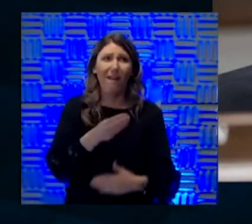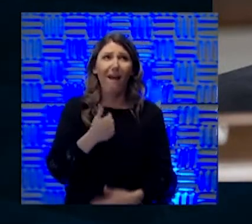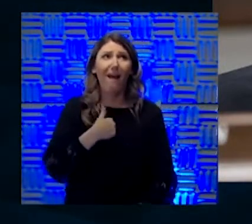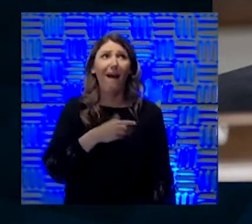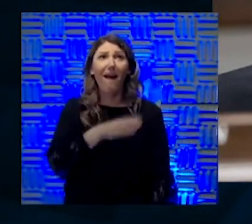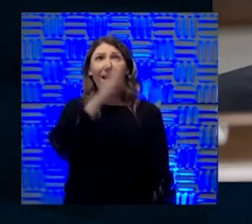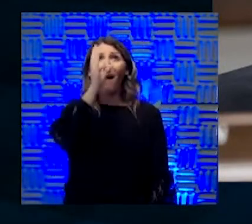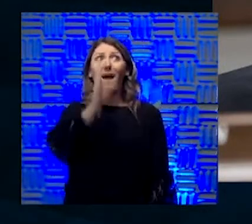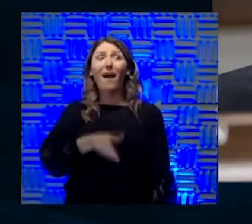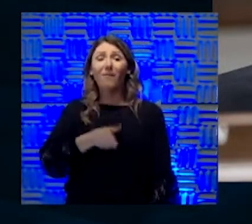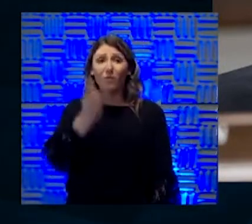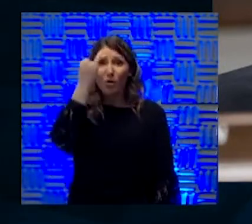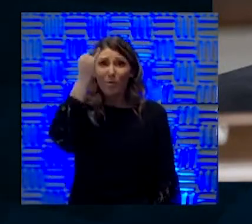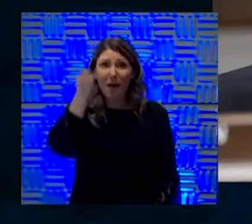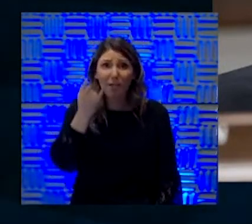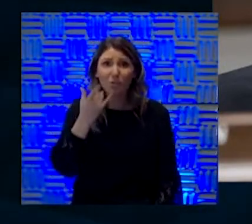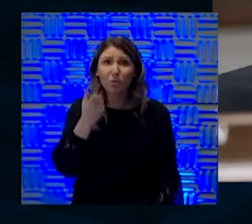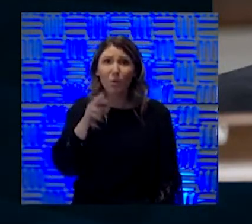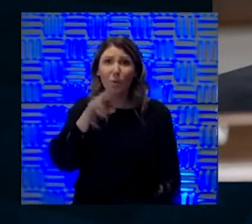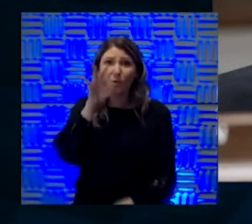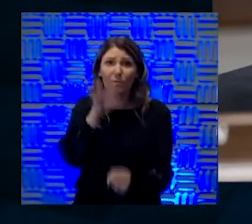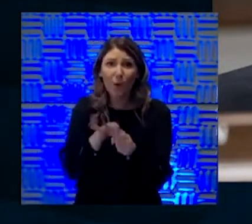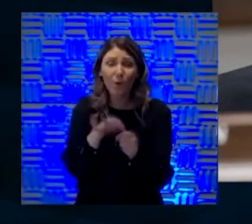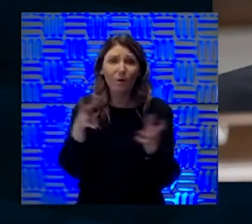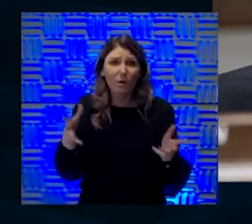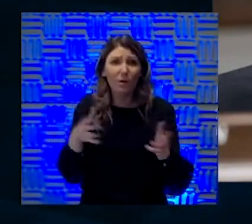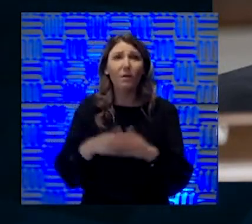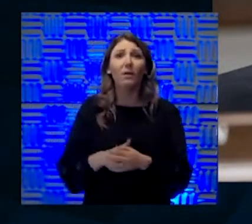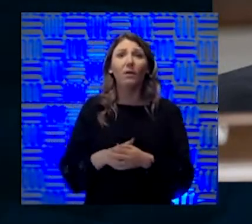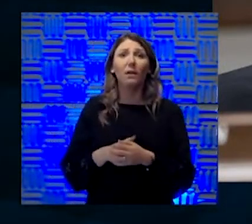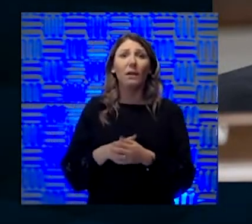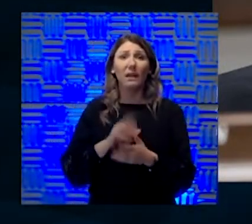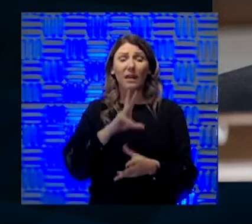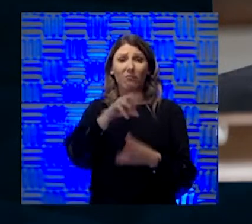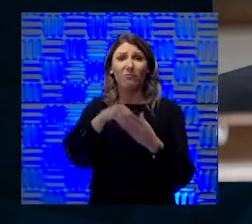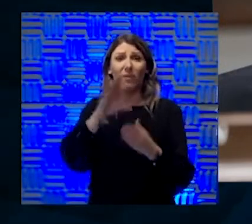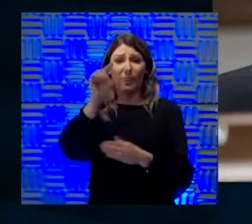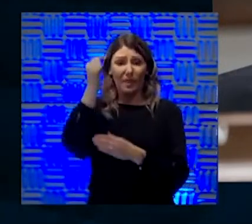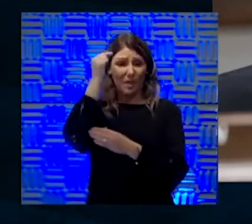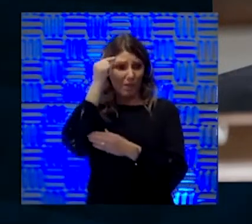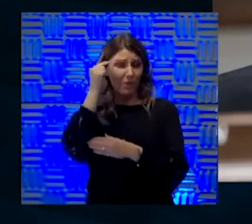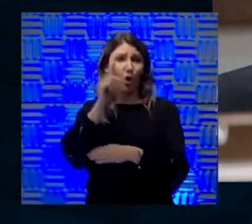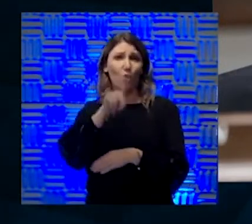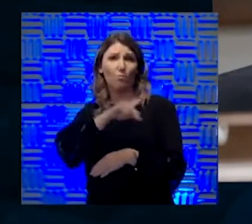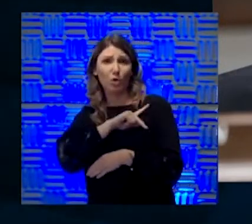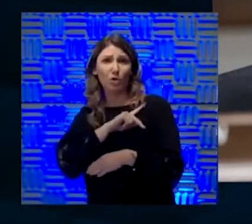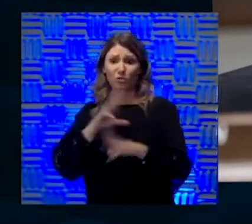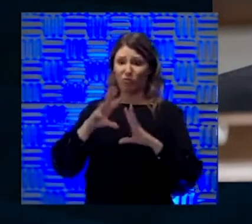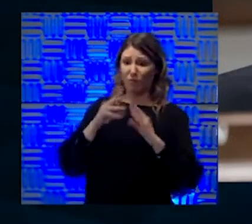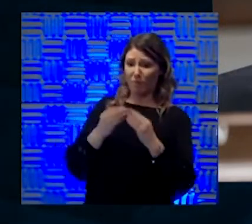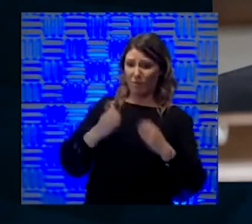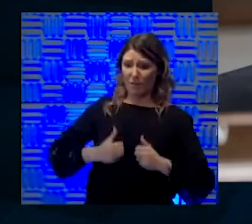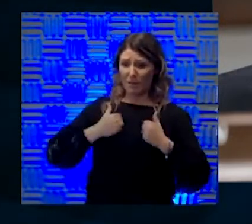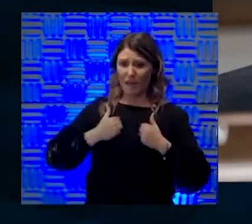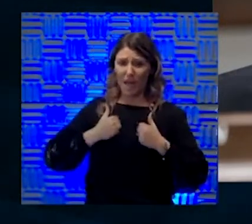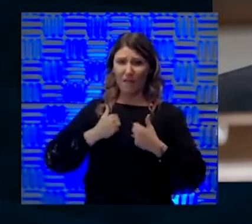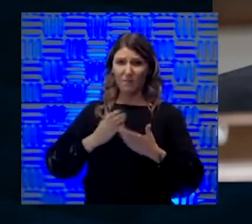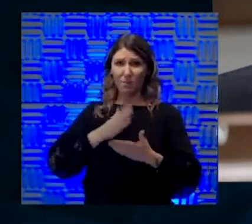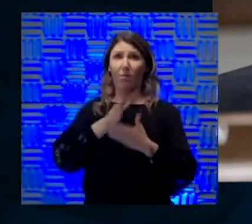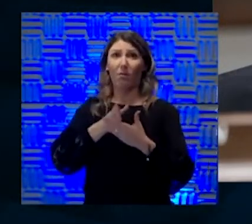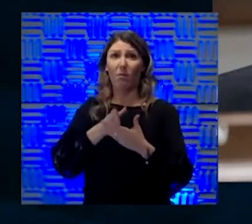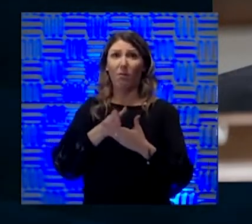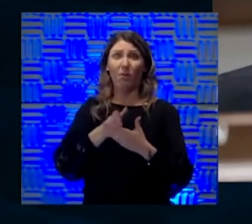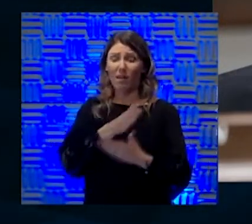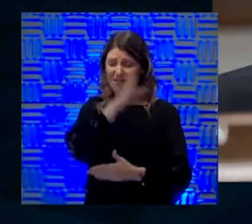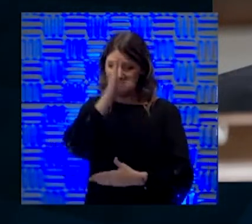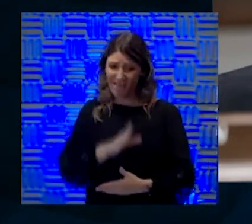comfortable voting for. Government intrudes into personal and family lives in ways that I would have never thought